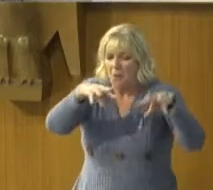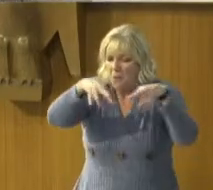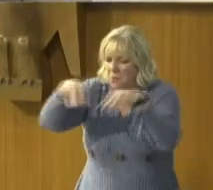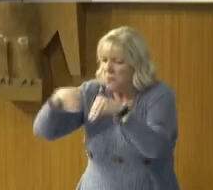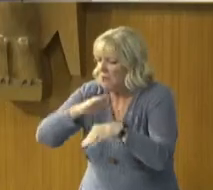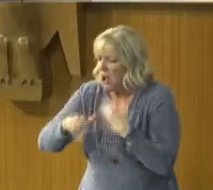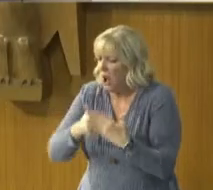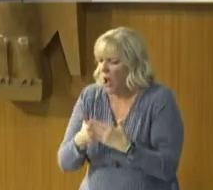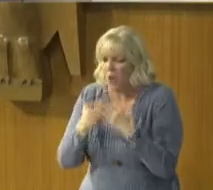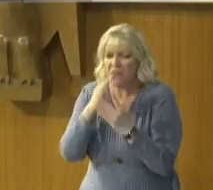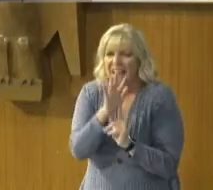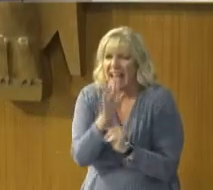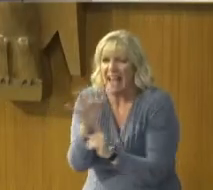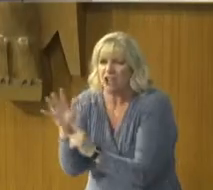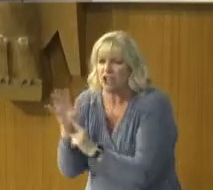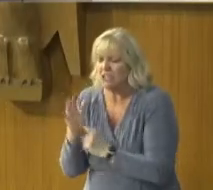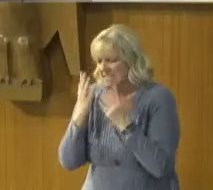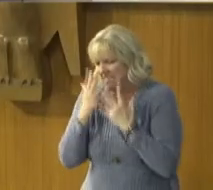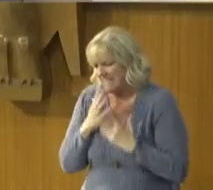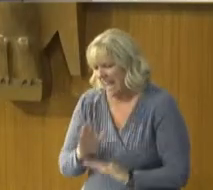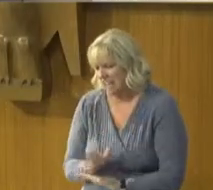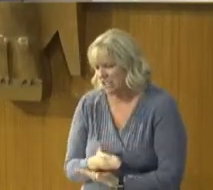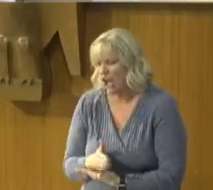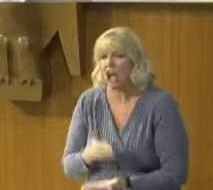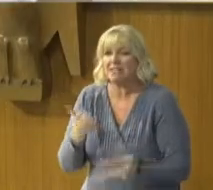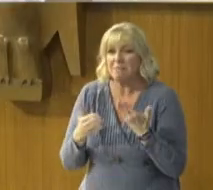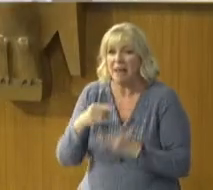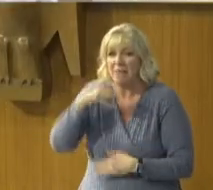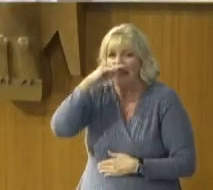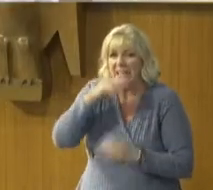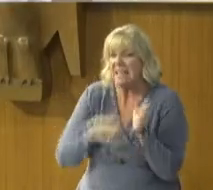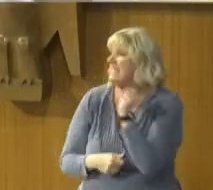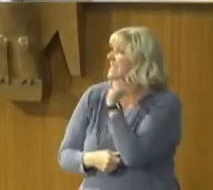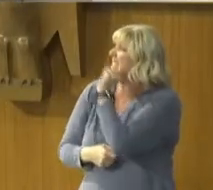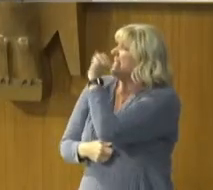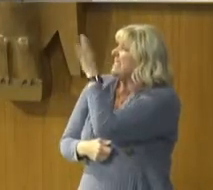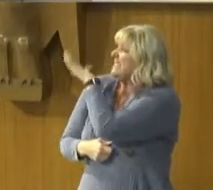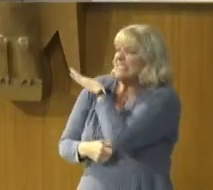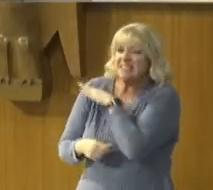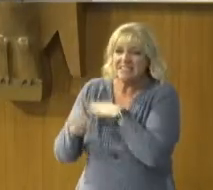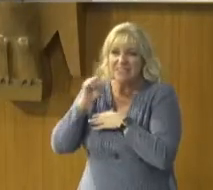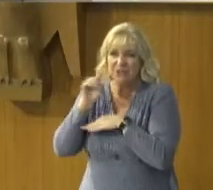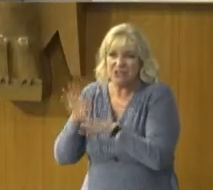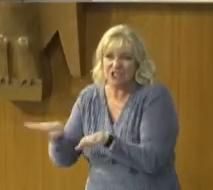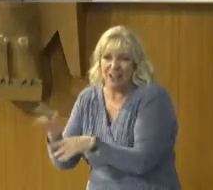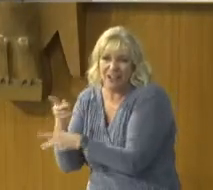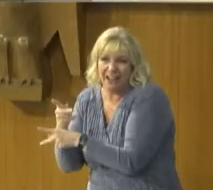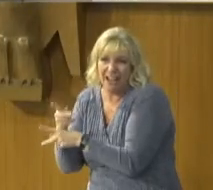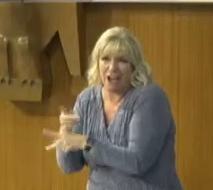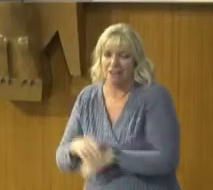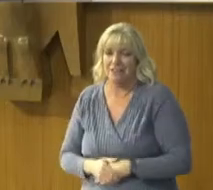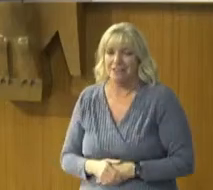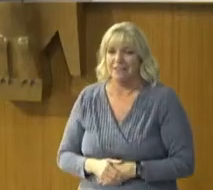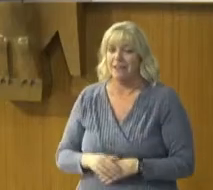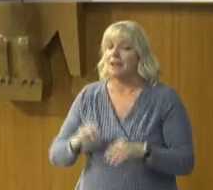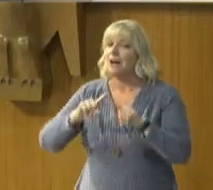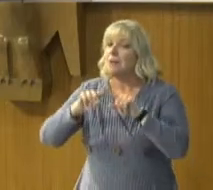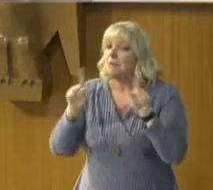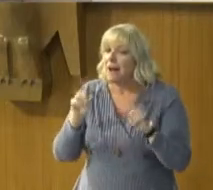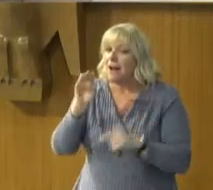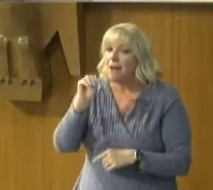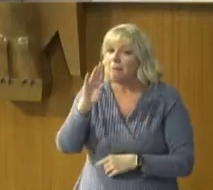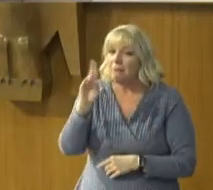sing sad songs. You might want to drop them off in the nursery for this service. But Mark is trying to suggest